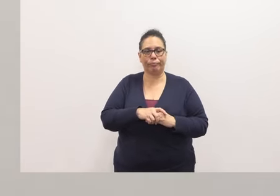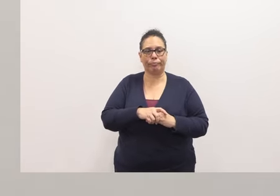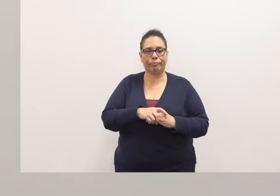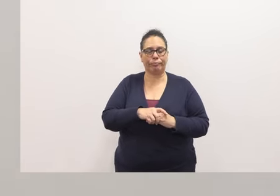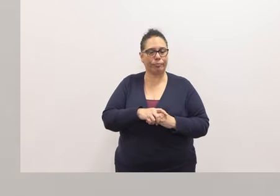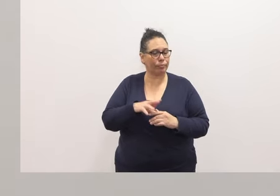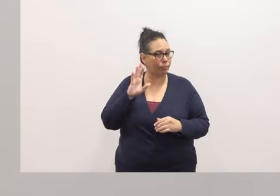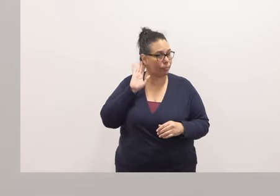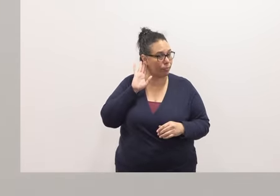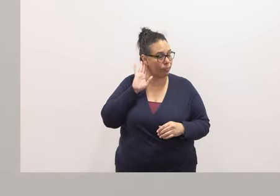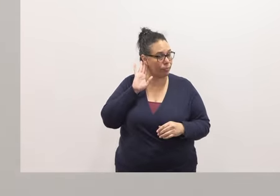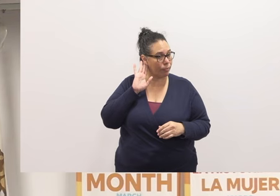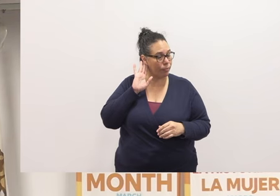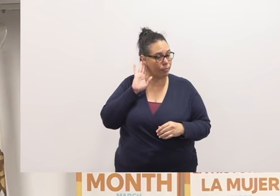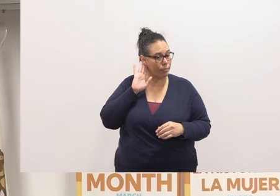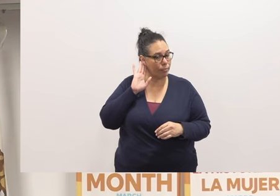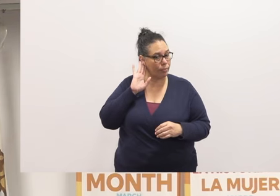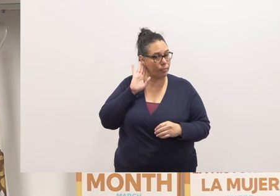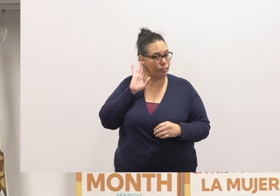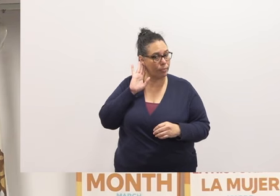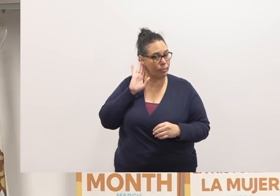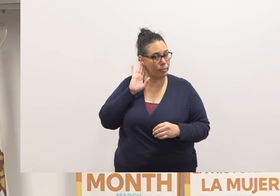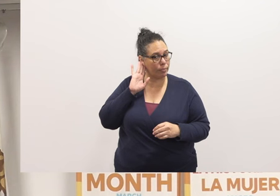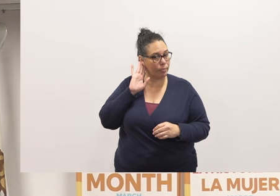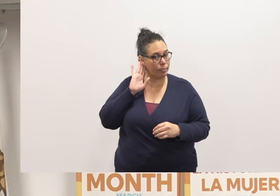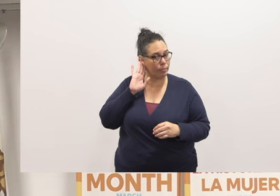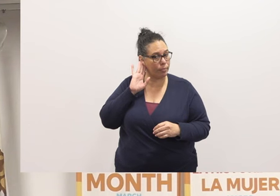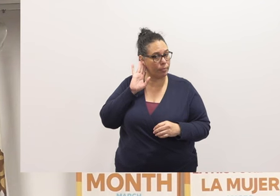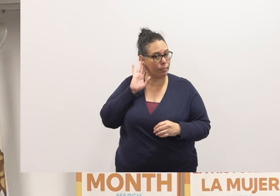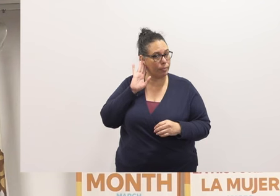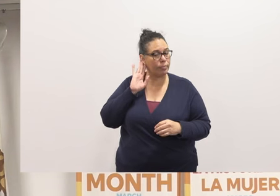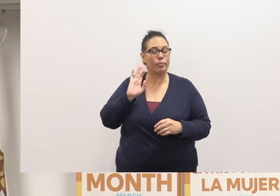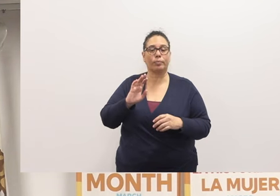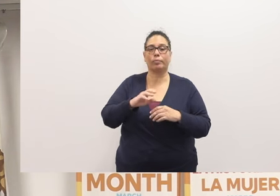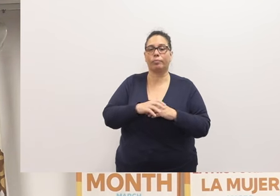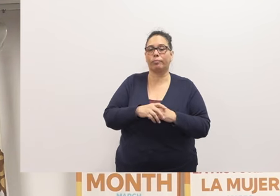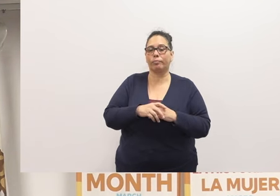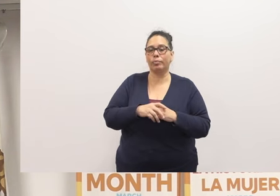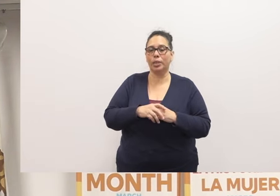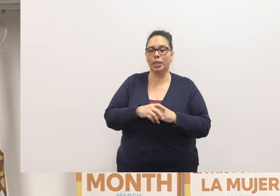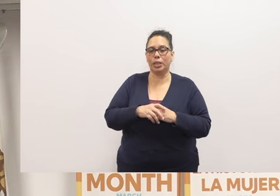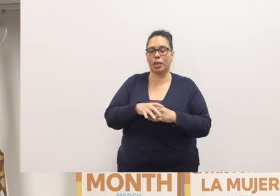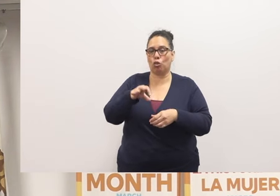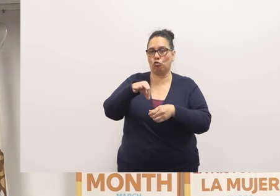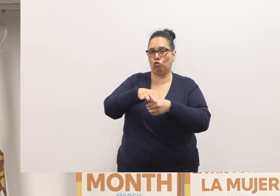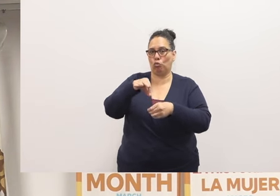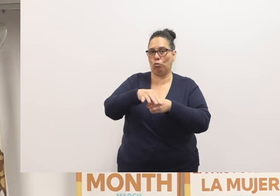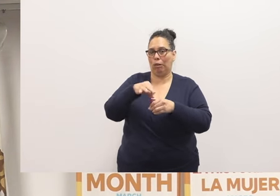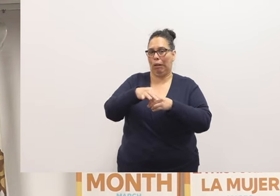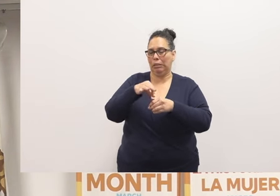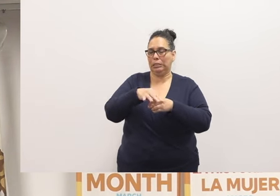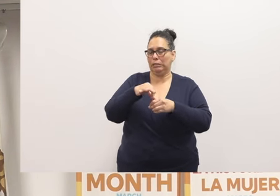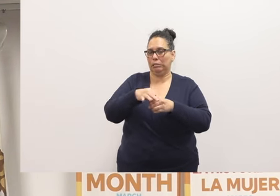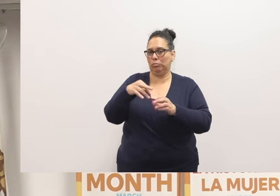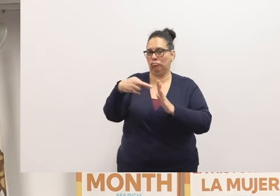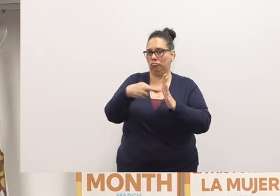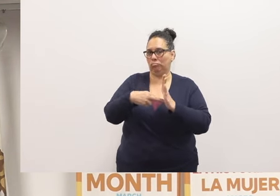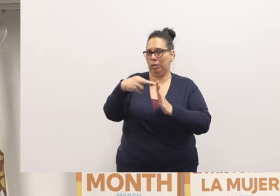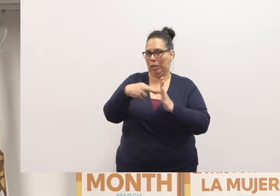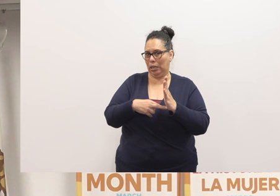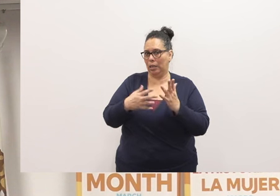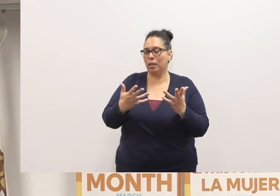be clear, we don't review or vote on the regulations. And